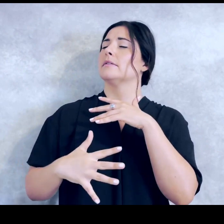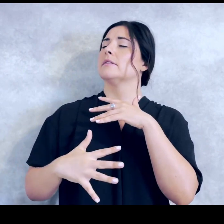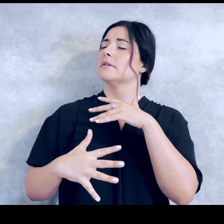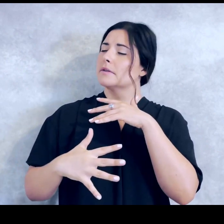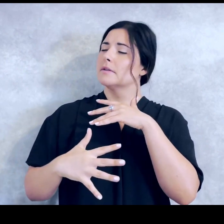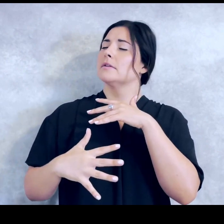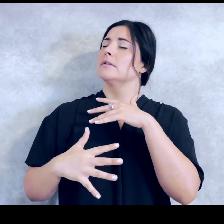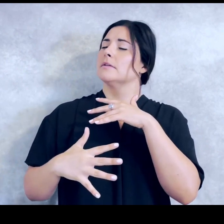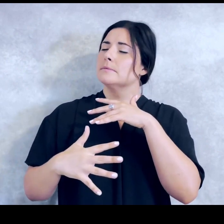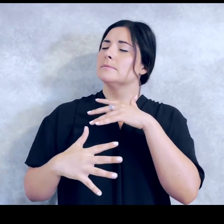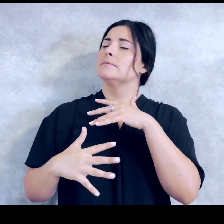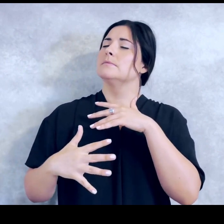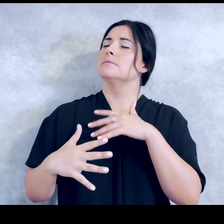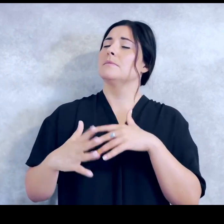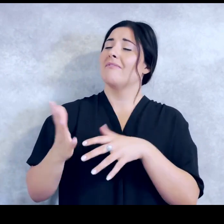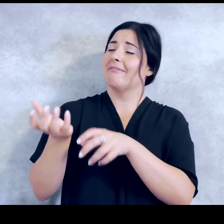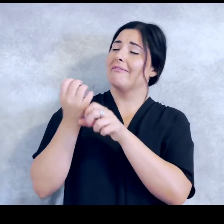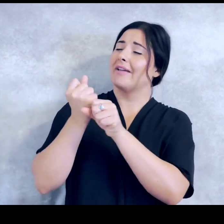blood.